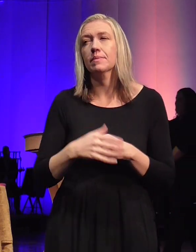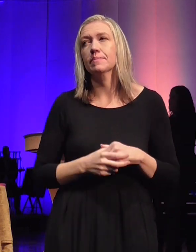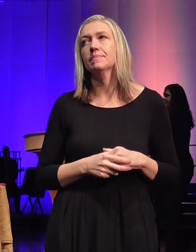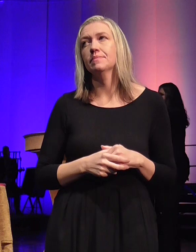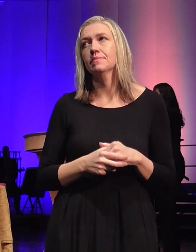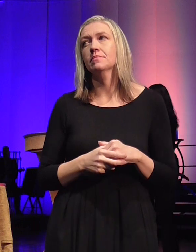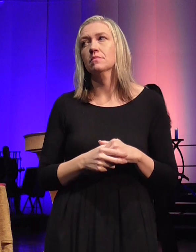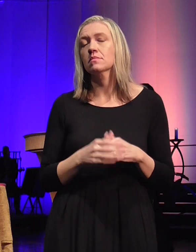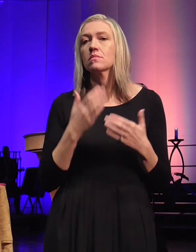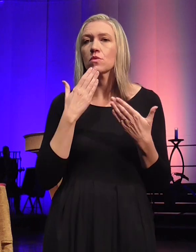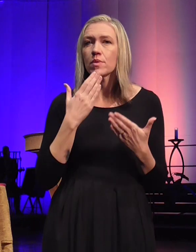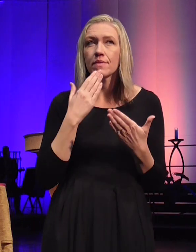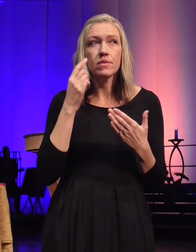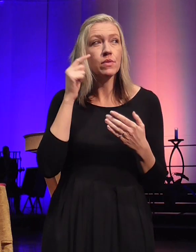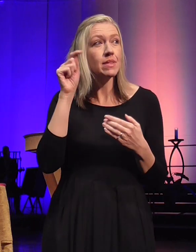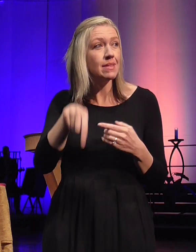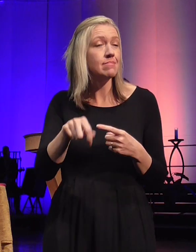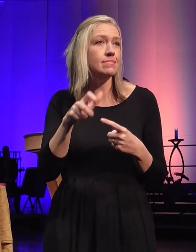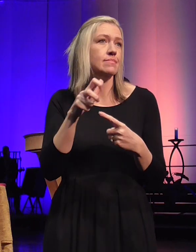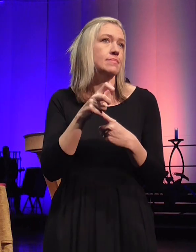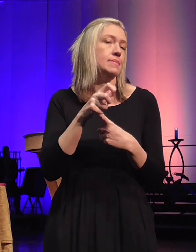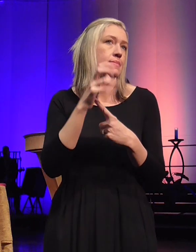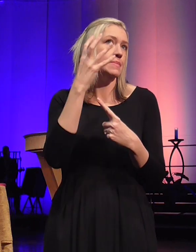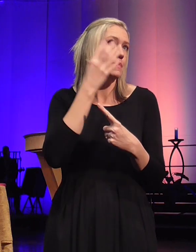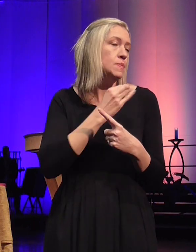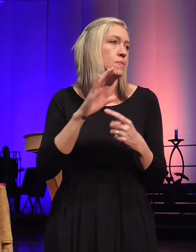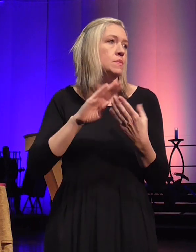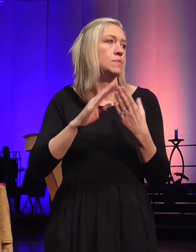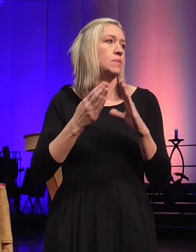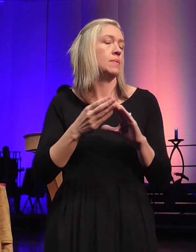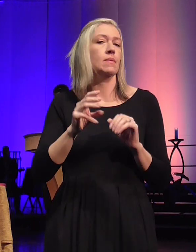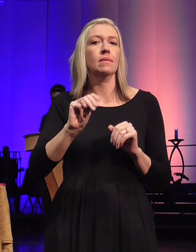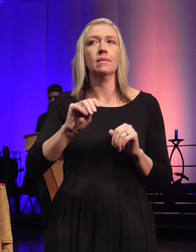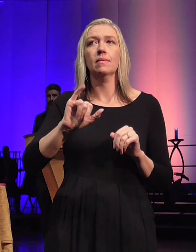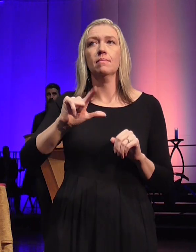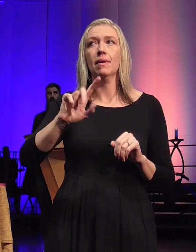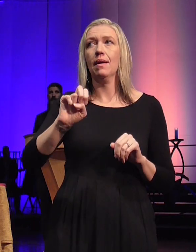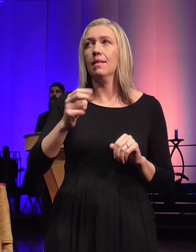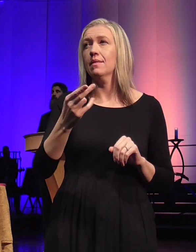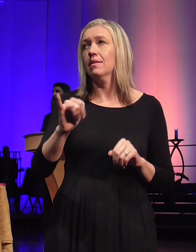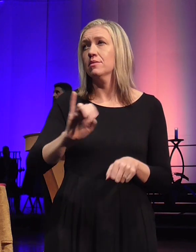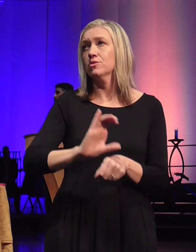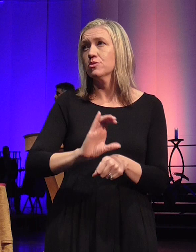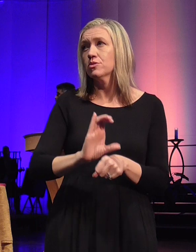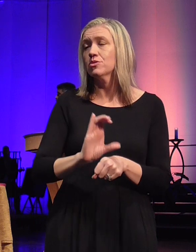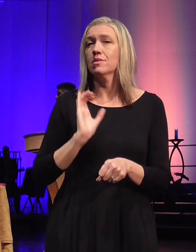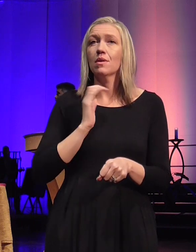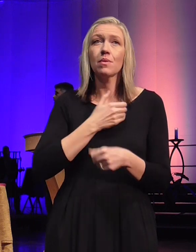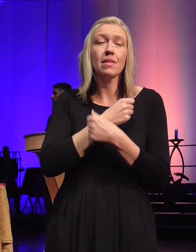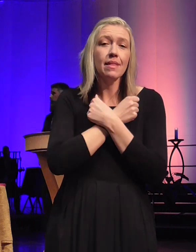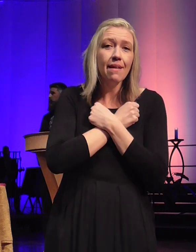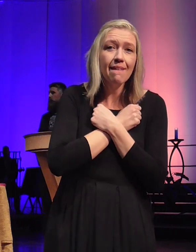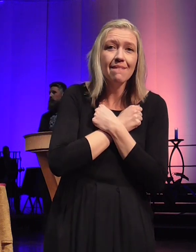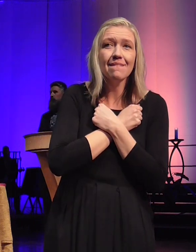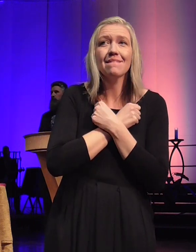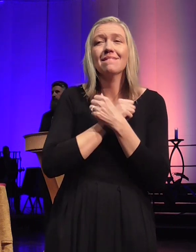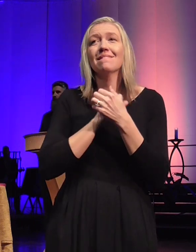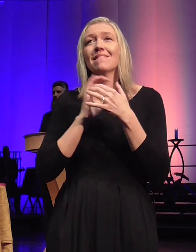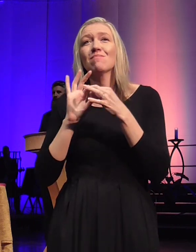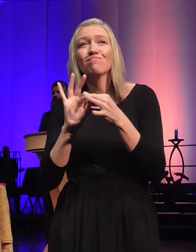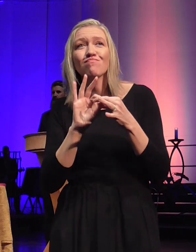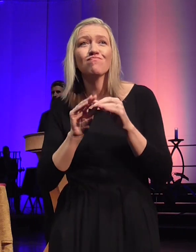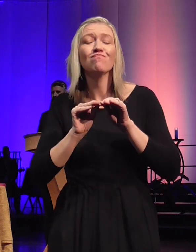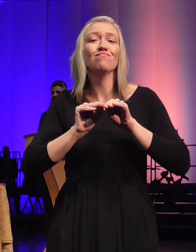Grateful for this amazing community of Mile High Church, for the love that we share with each other and extend out into our